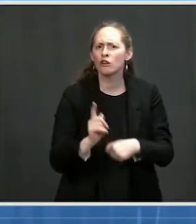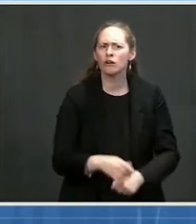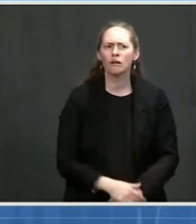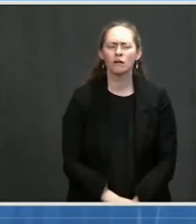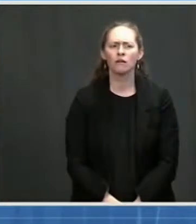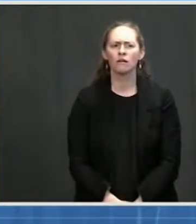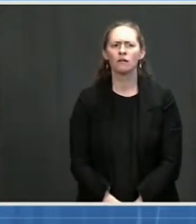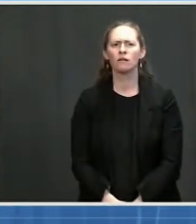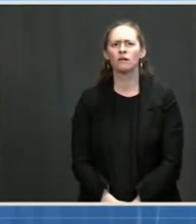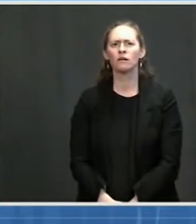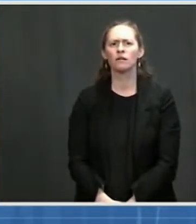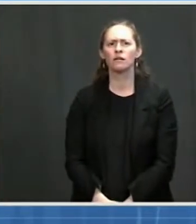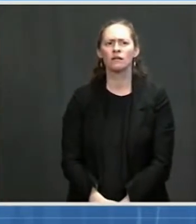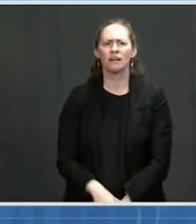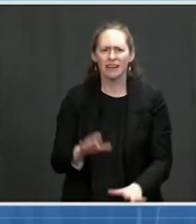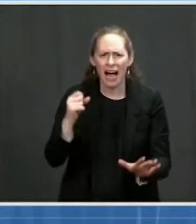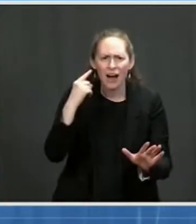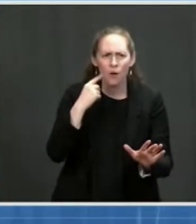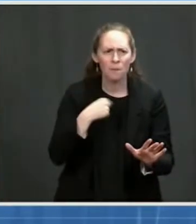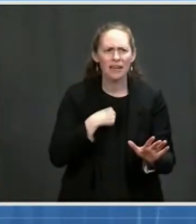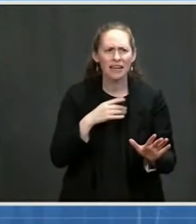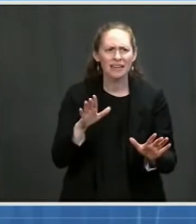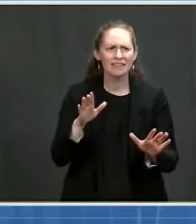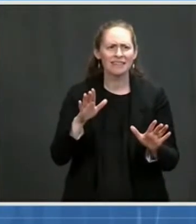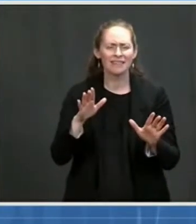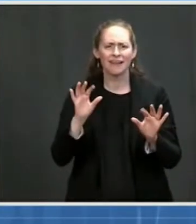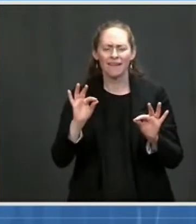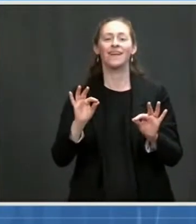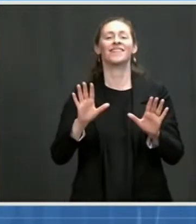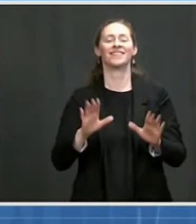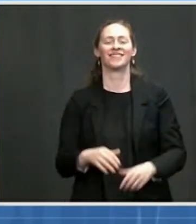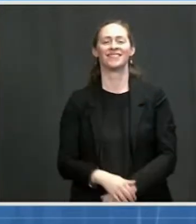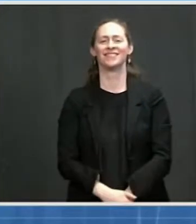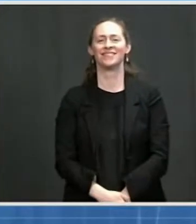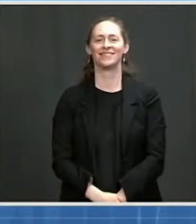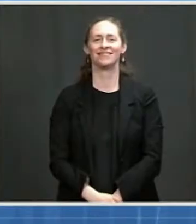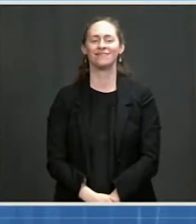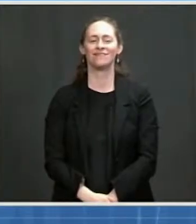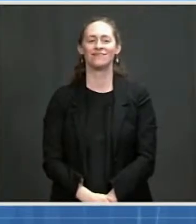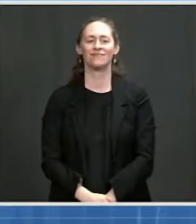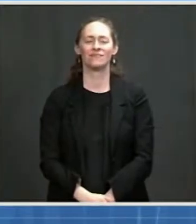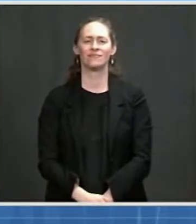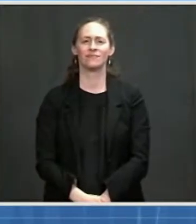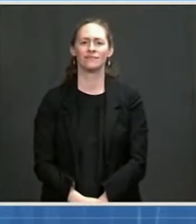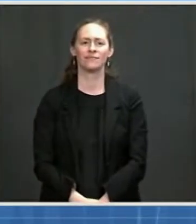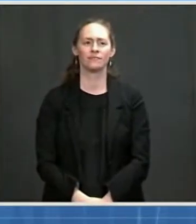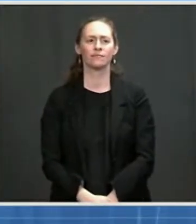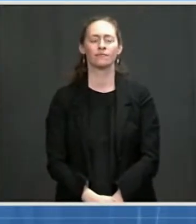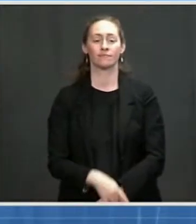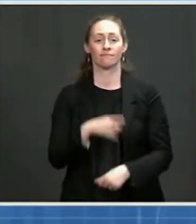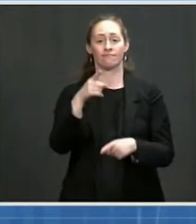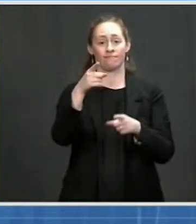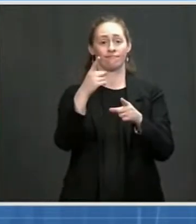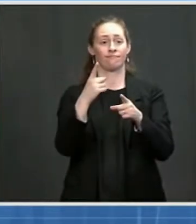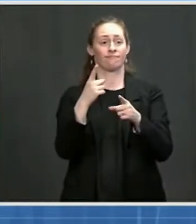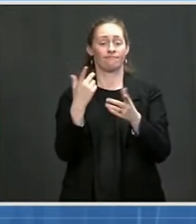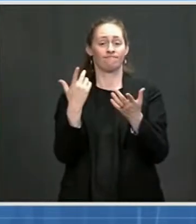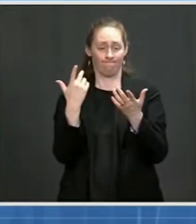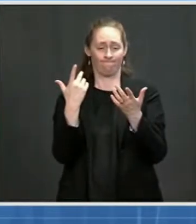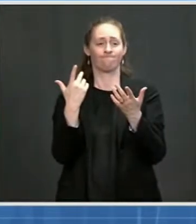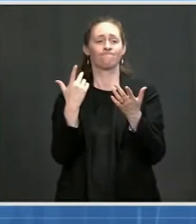All right. All of our problems have been fixed now. So the question is to how we were